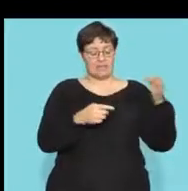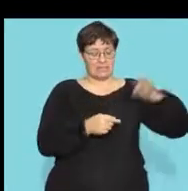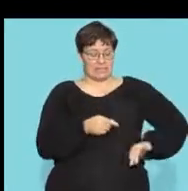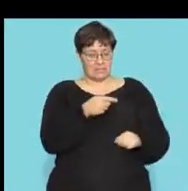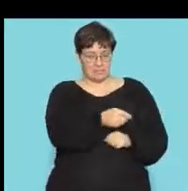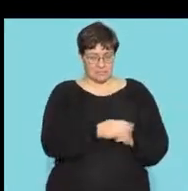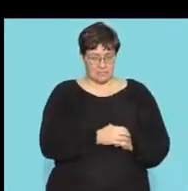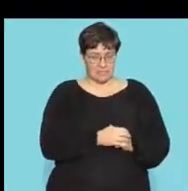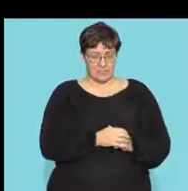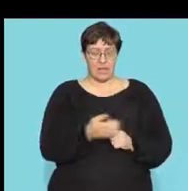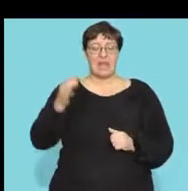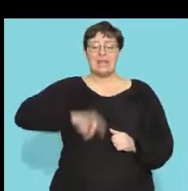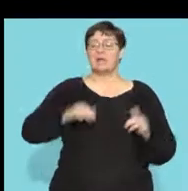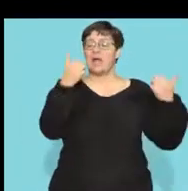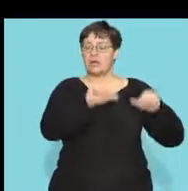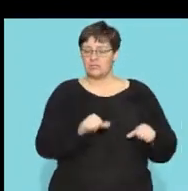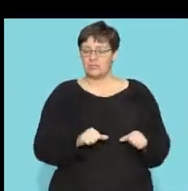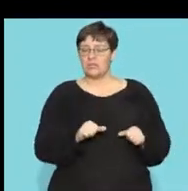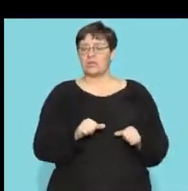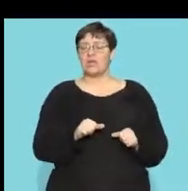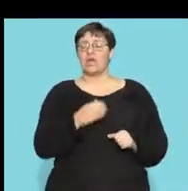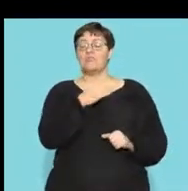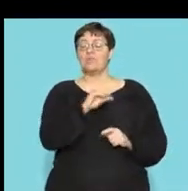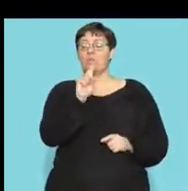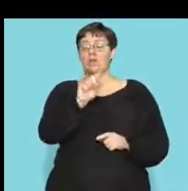It's an income account with a credit of